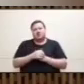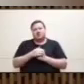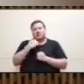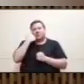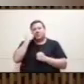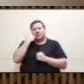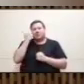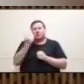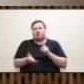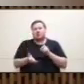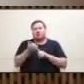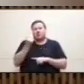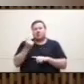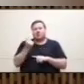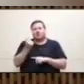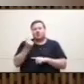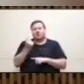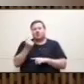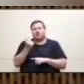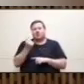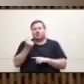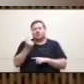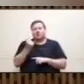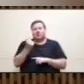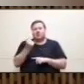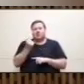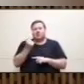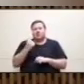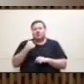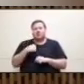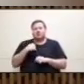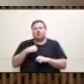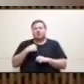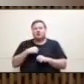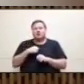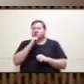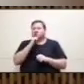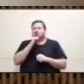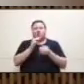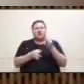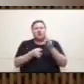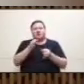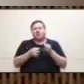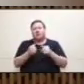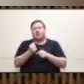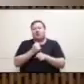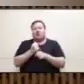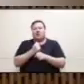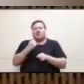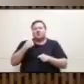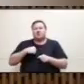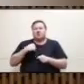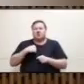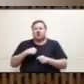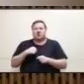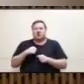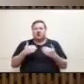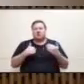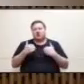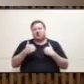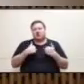achieve as the 5th administration of Mahikeng local municipality is to depoliticize the municipal